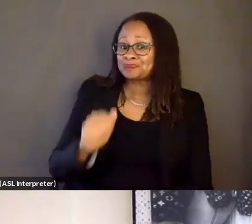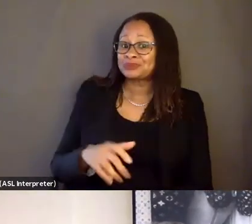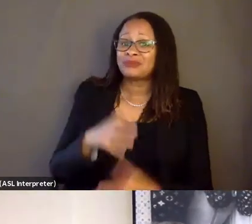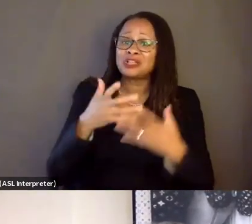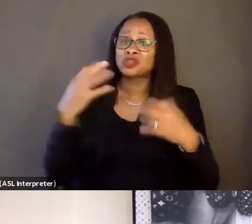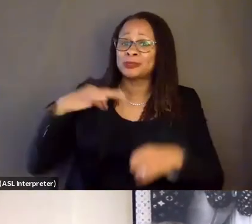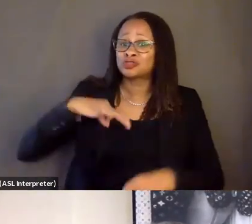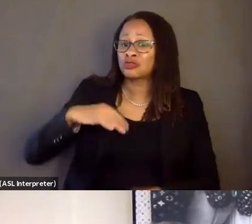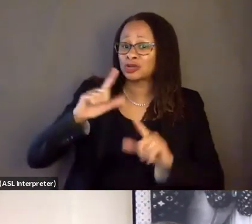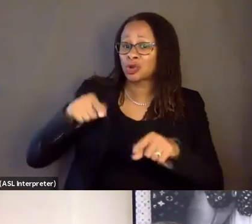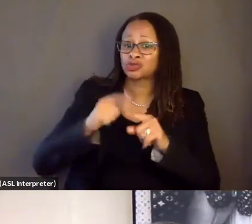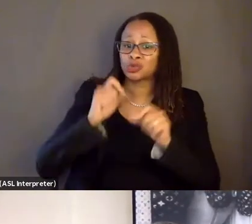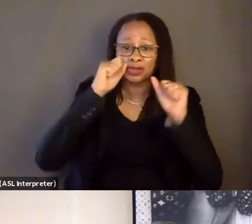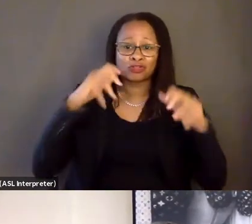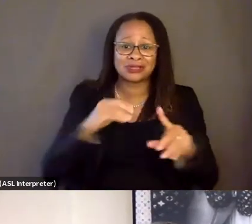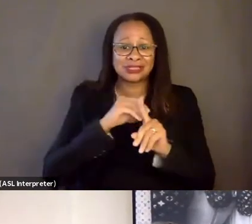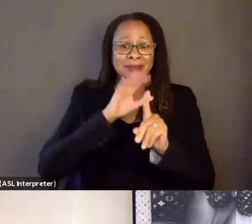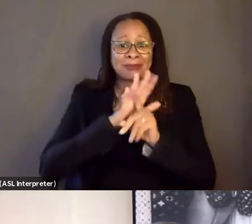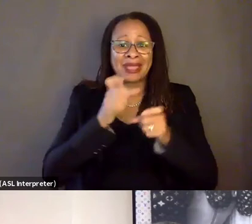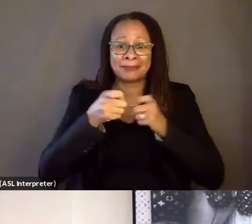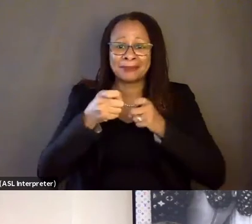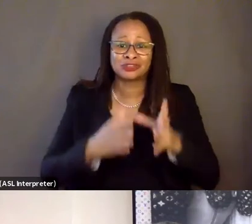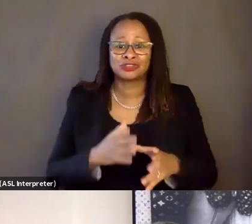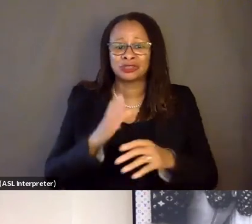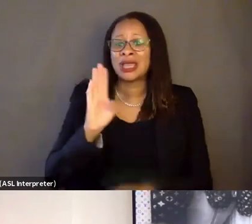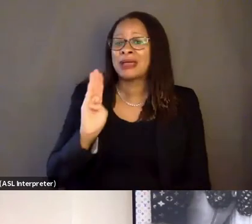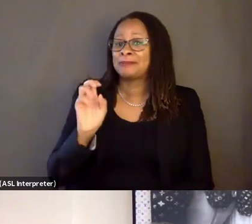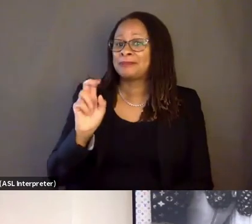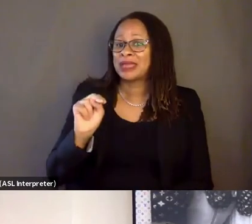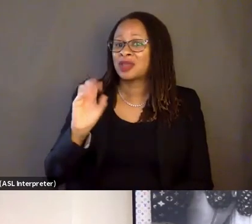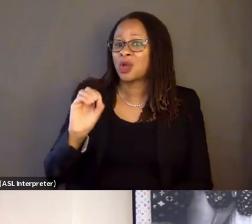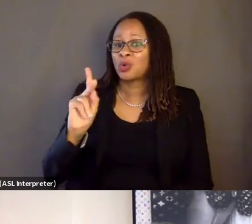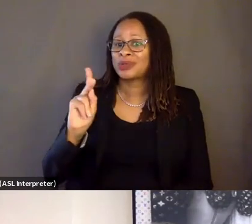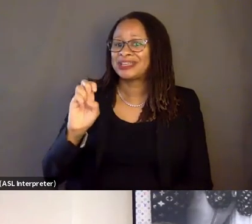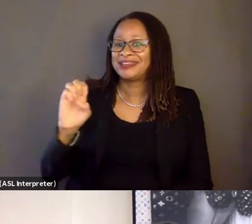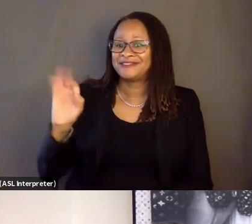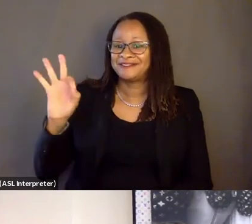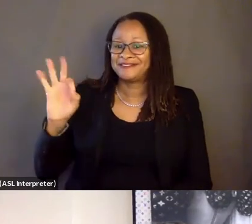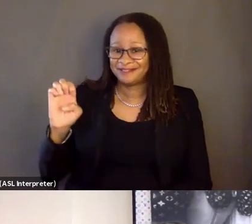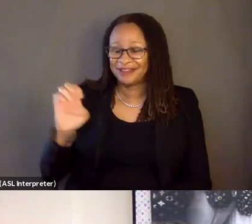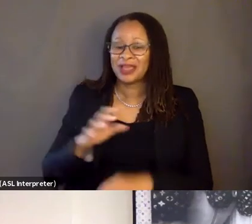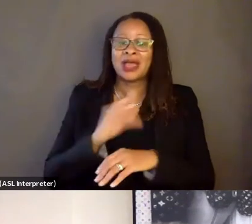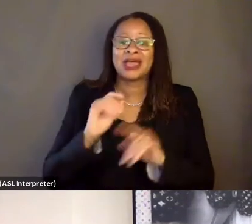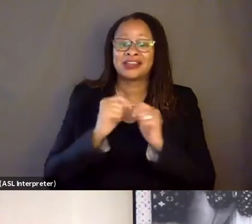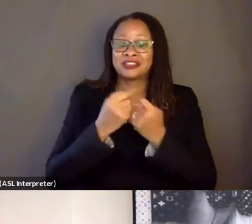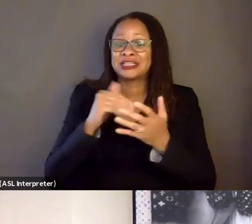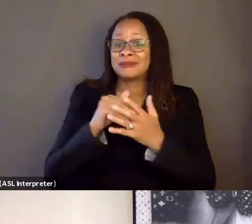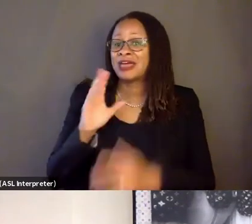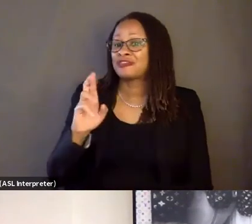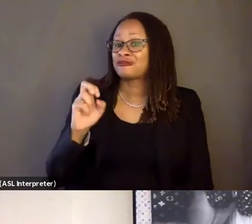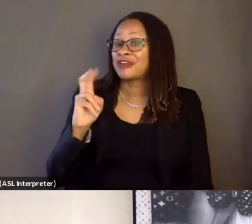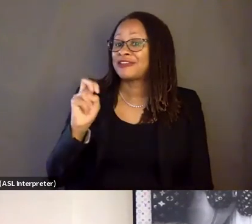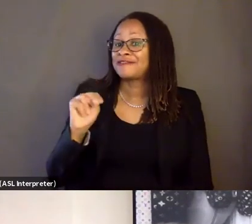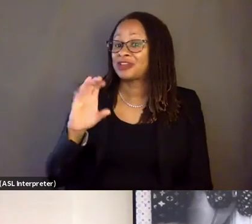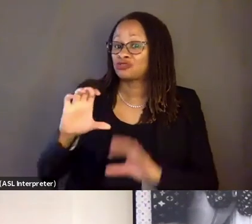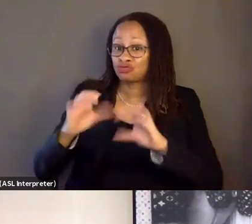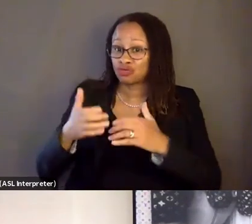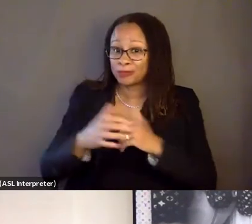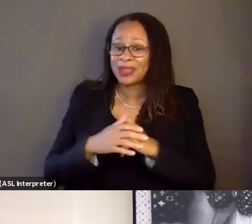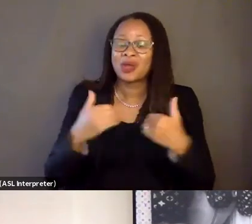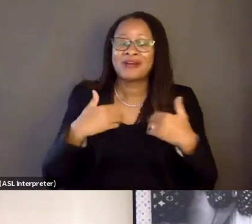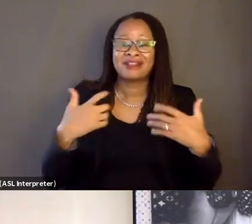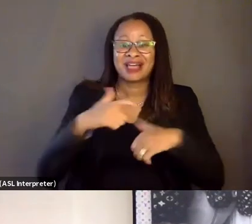credit goes to our incredible impact manager, Ben O'Keefe, and our team at the Raven Group, who spent a lot of